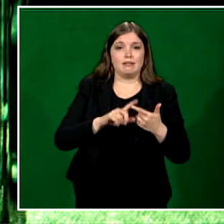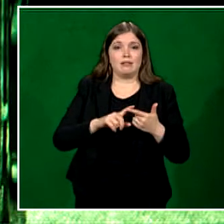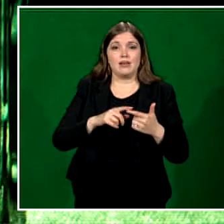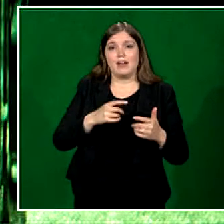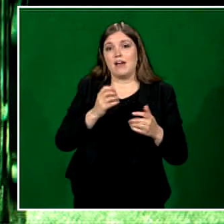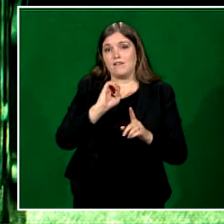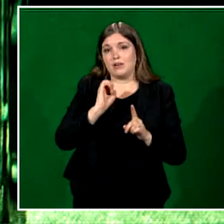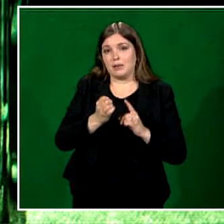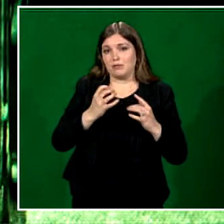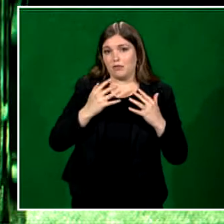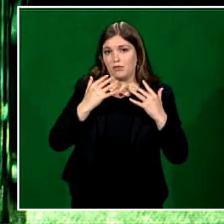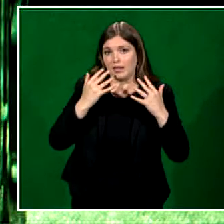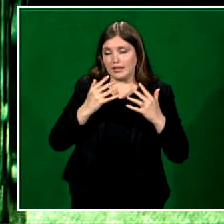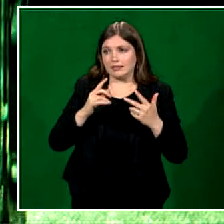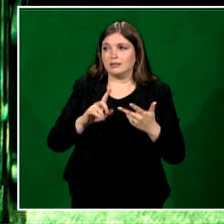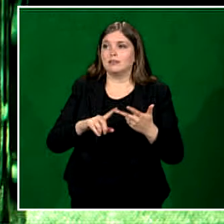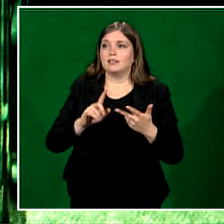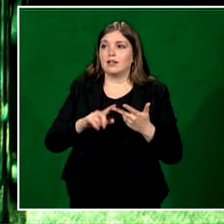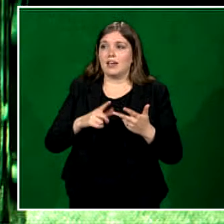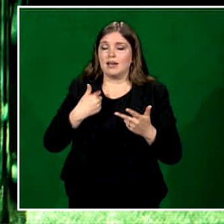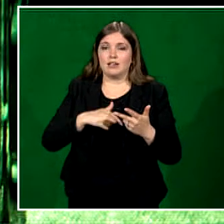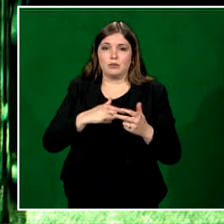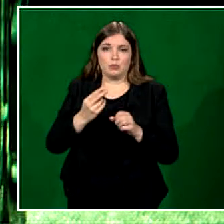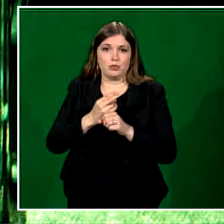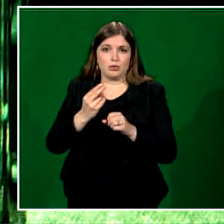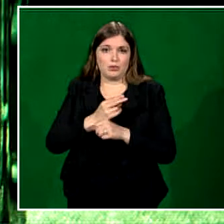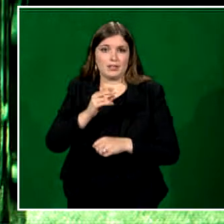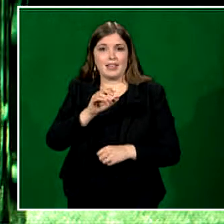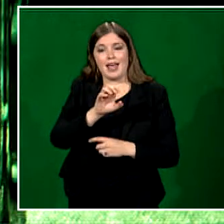as the ASAL barrel.